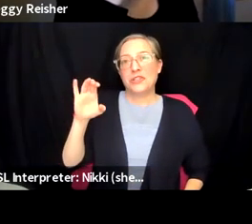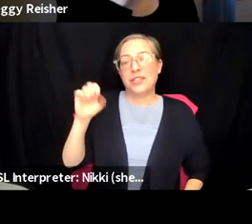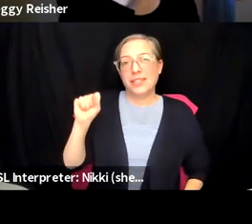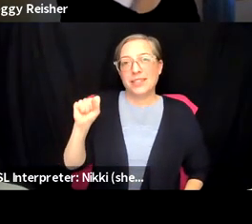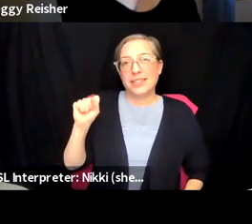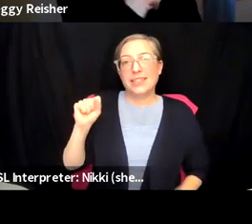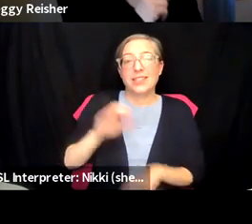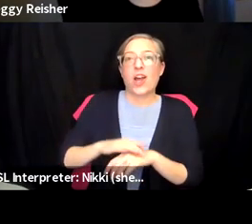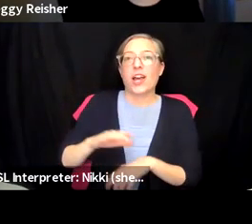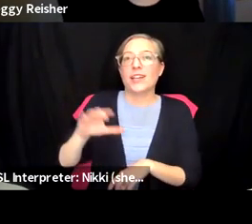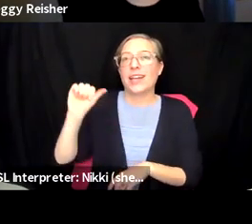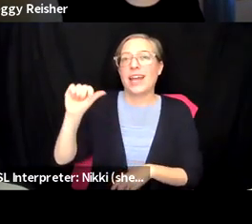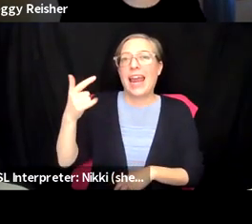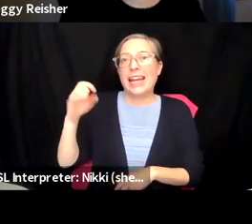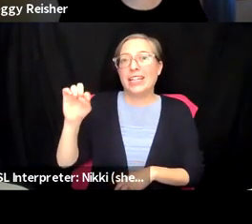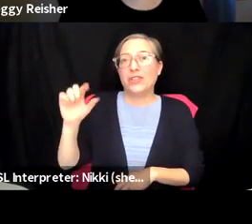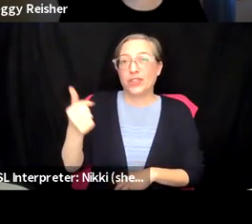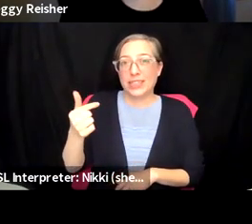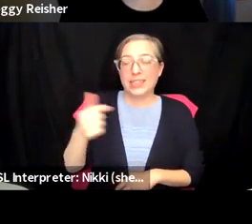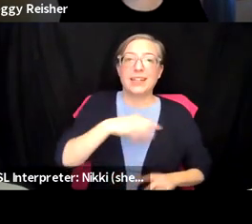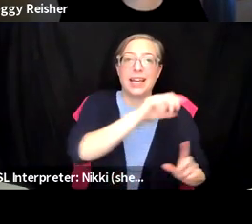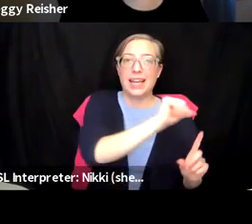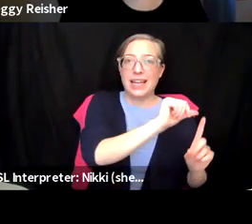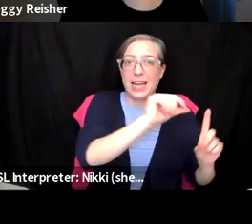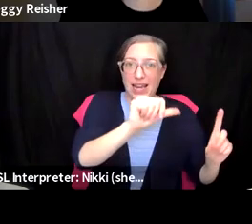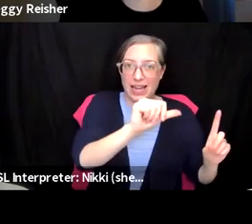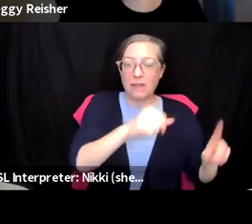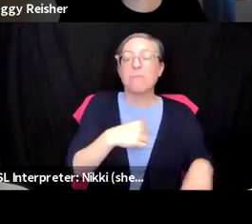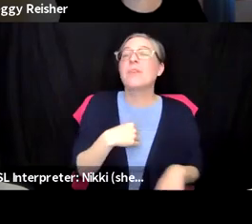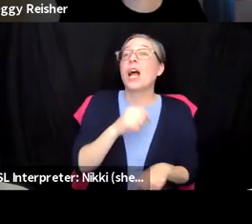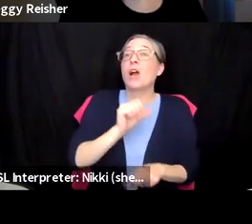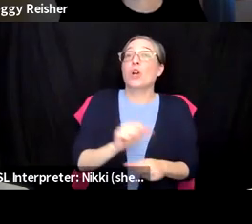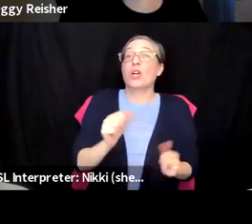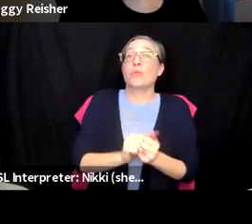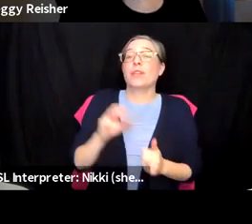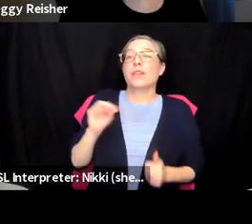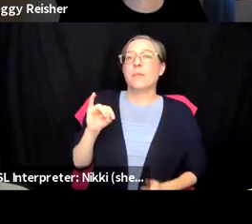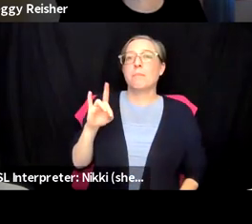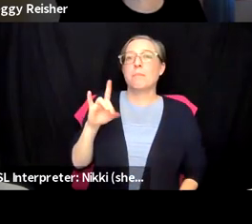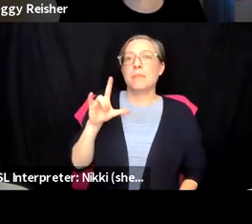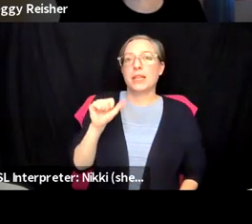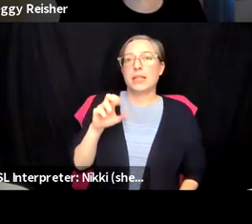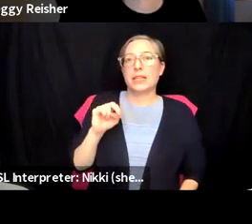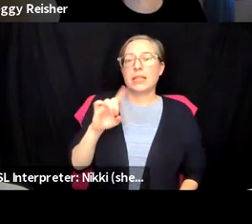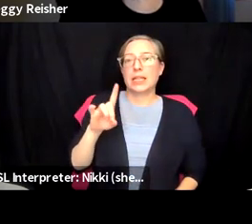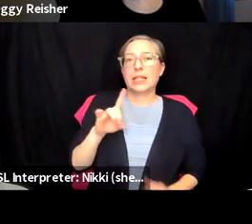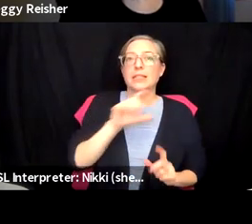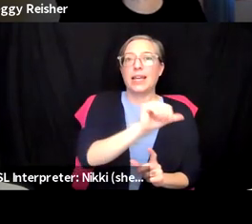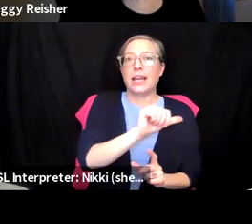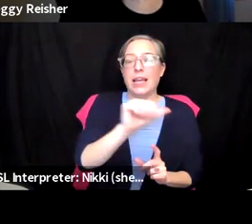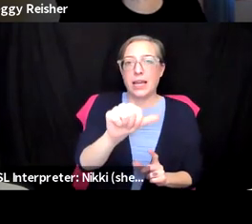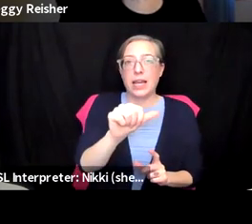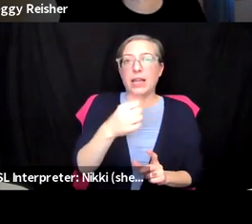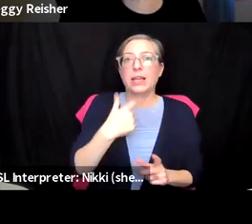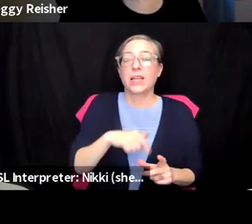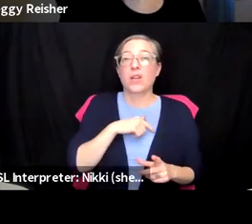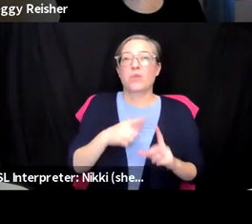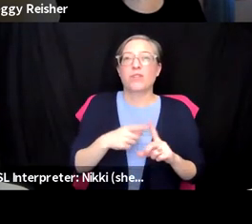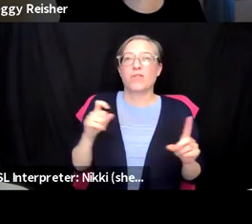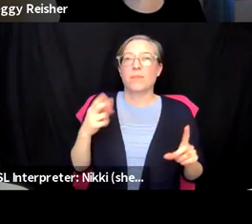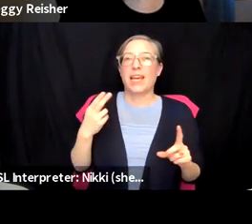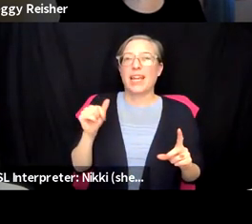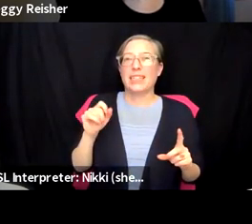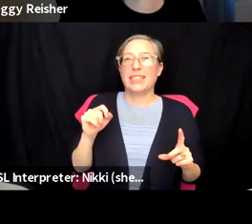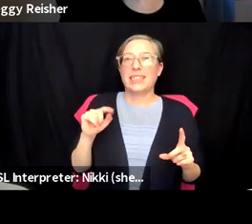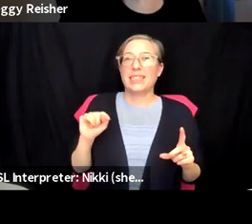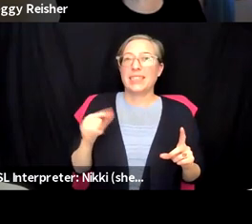I work with Midland Area Agency on Aging, and we are out of the Hastings office. We cover 8 counties around us. But there